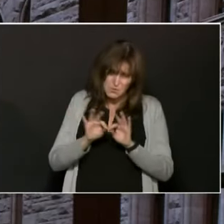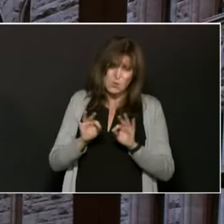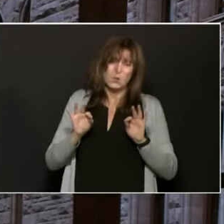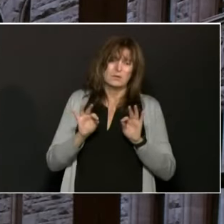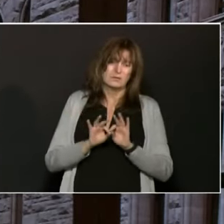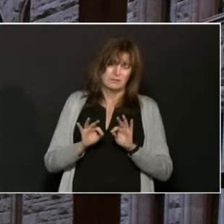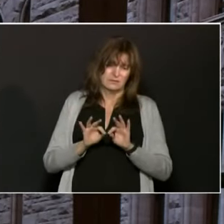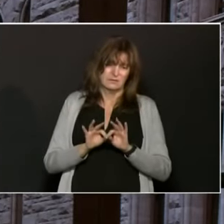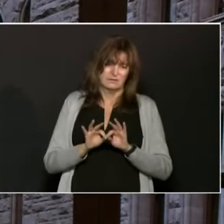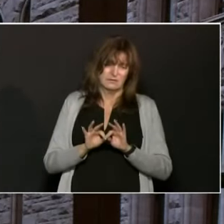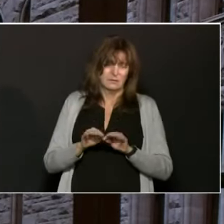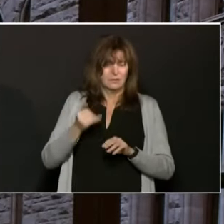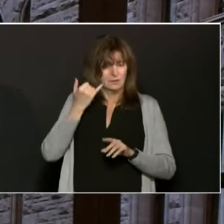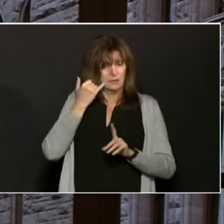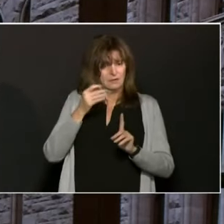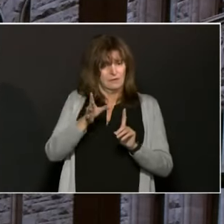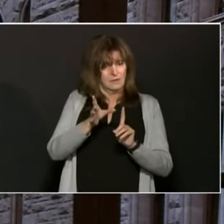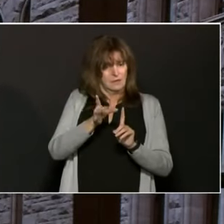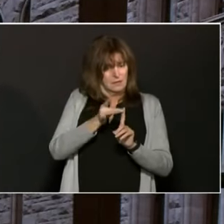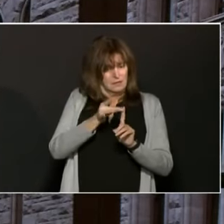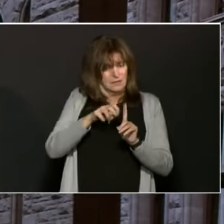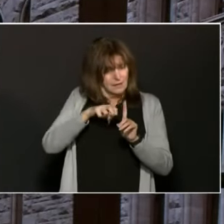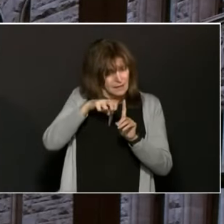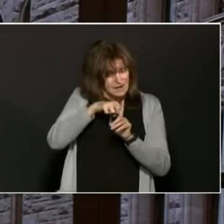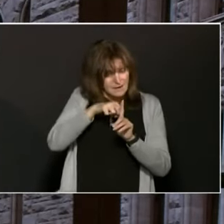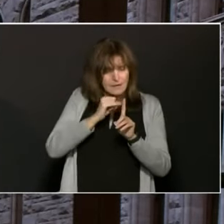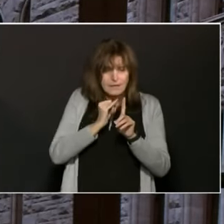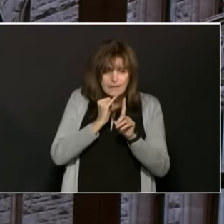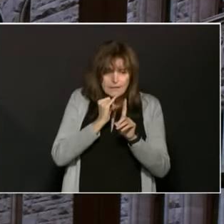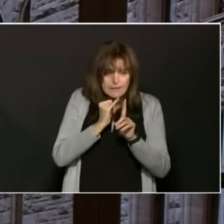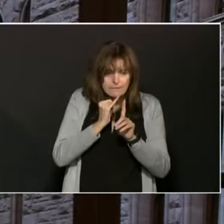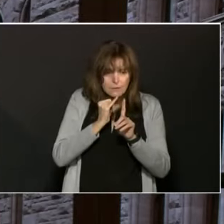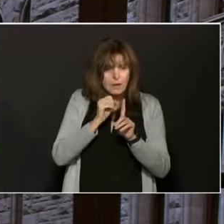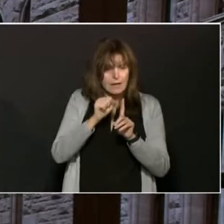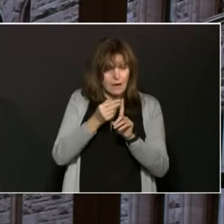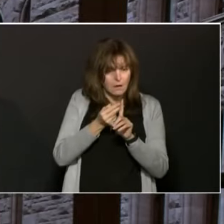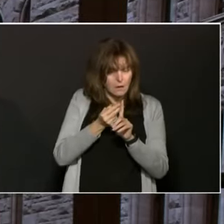contacts I had in the last 5 to 7 days are these. You should be able to know.